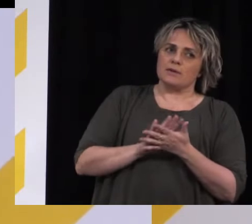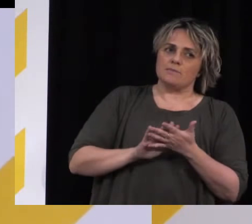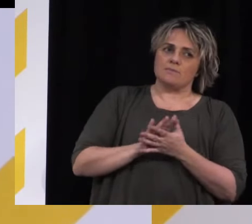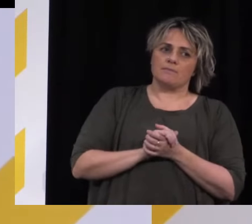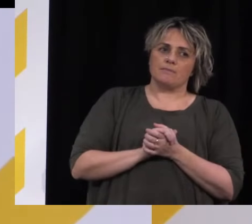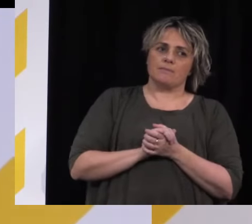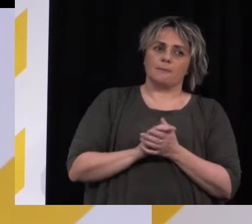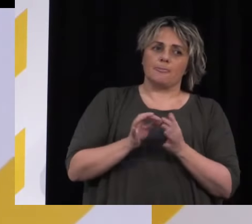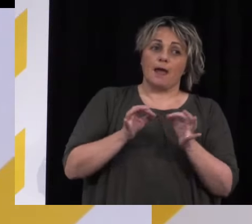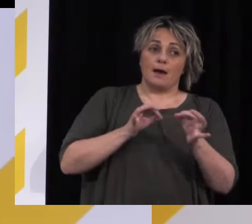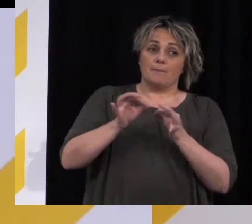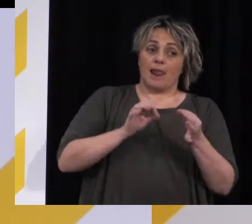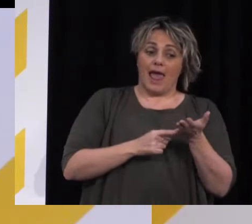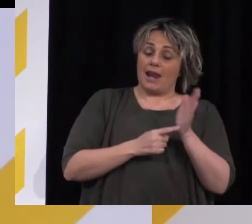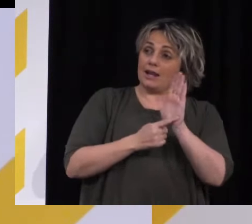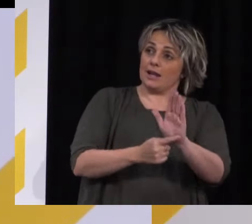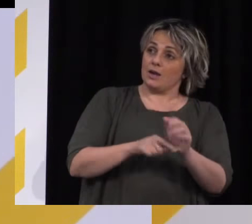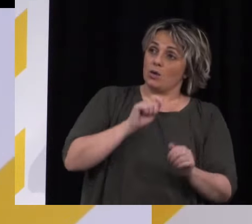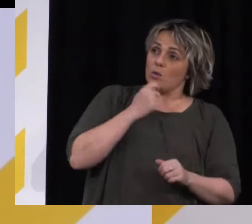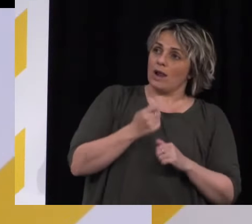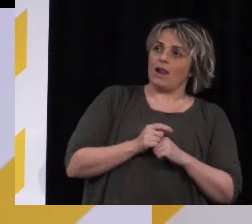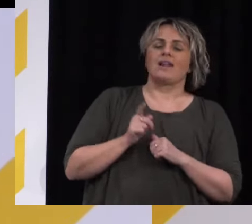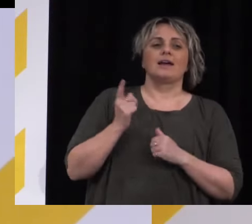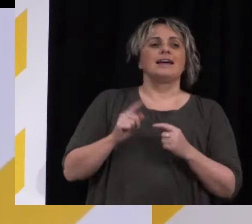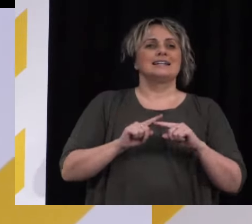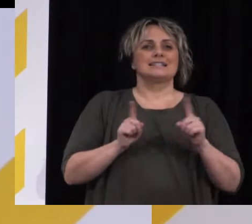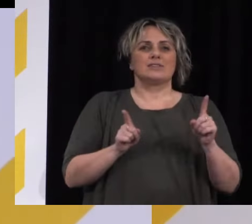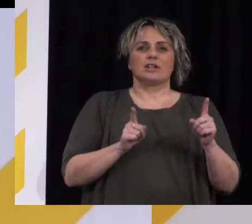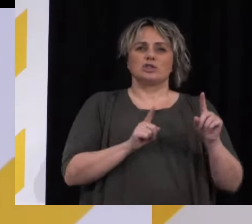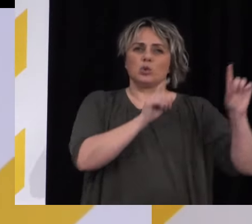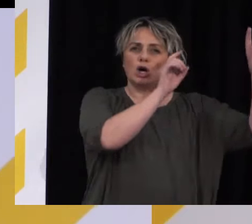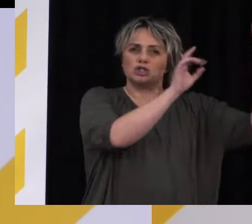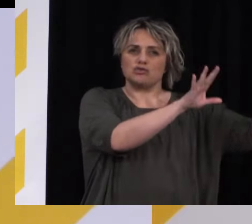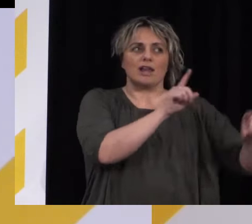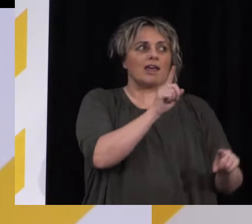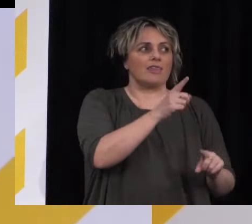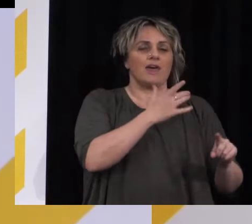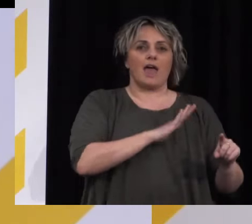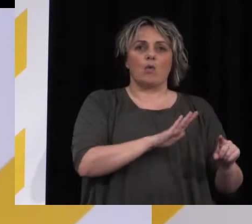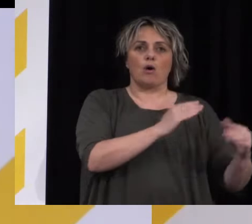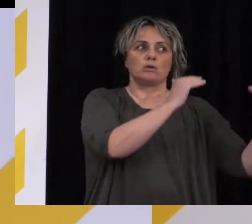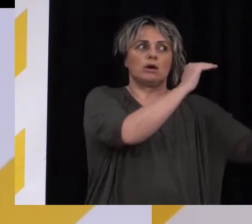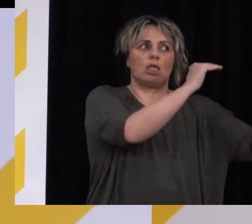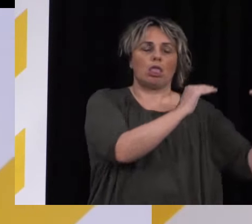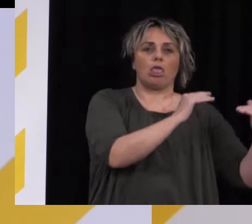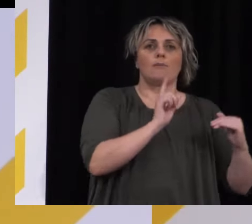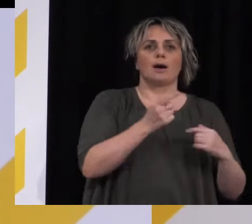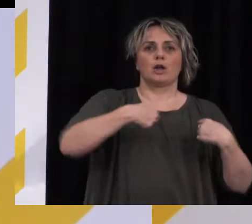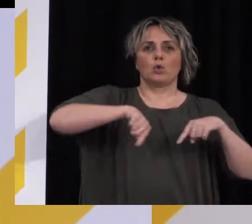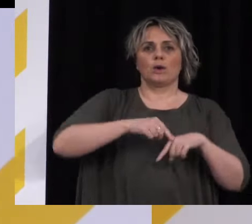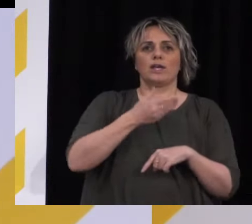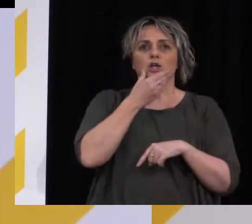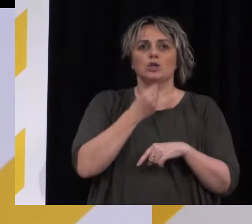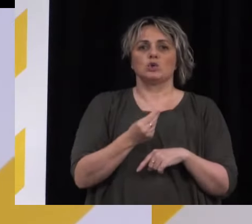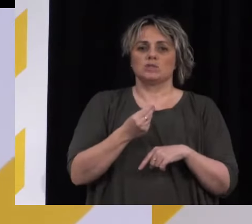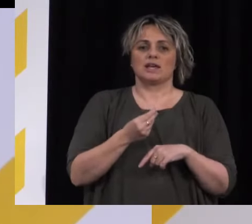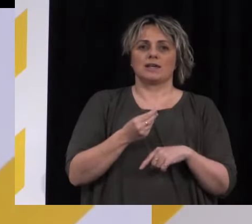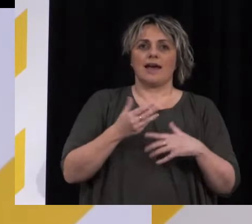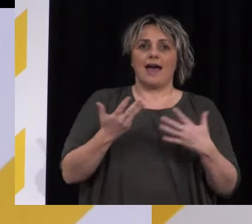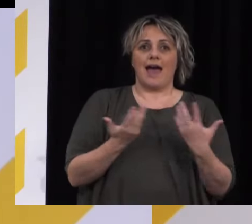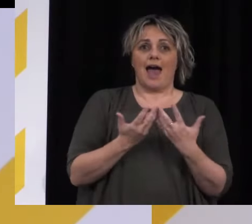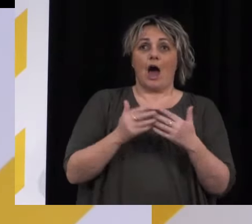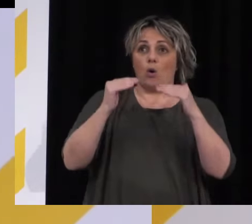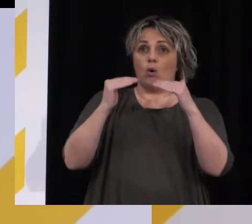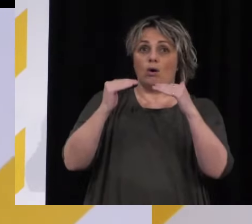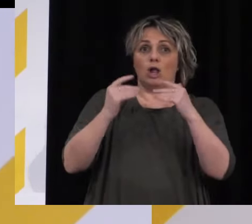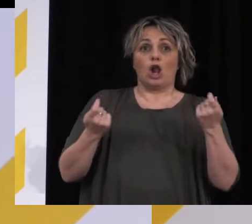times. It's I would say slightly different, because theirs has been to get out of existing restrictions, whereas we're using our existing alert level framework, which isn't solely